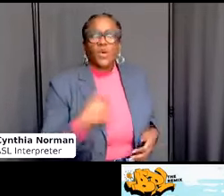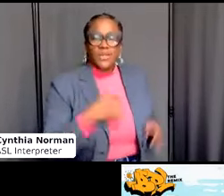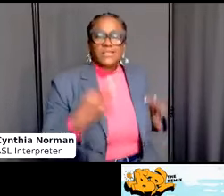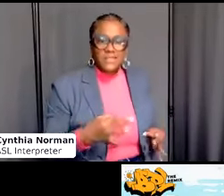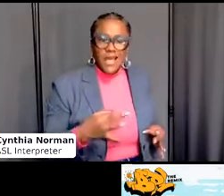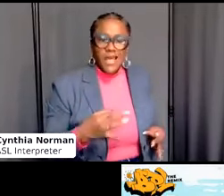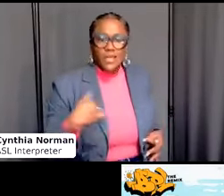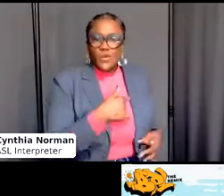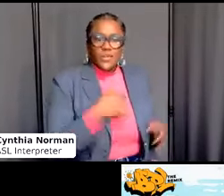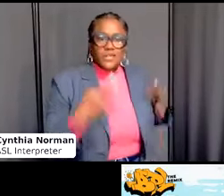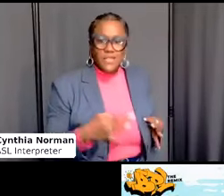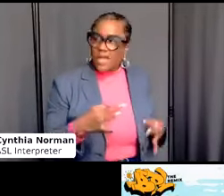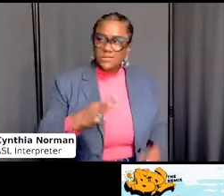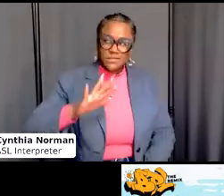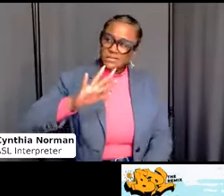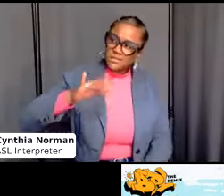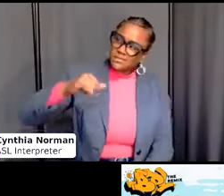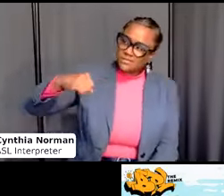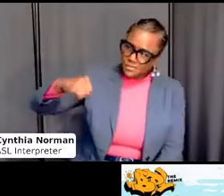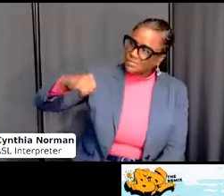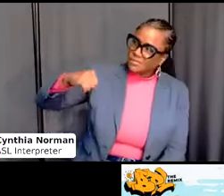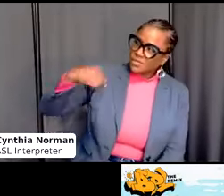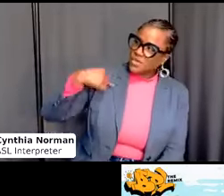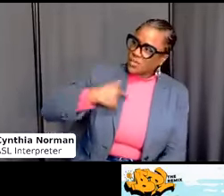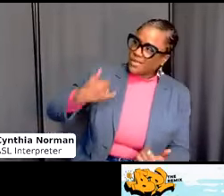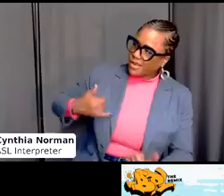and capitalism and concentration of wealth.